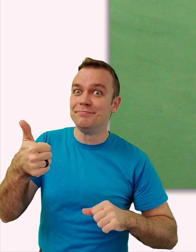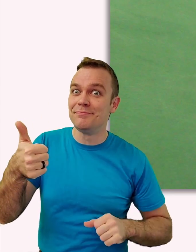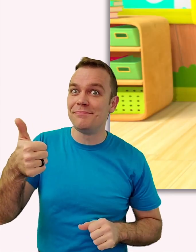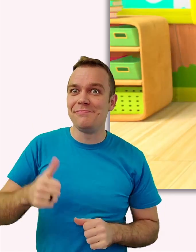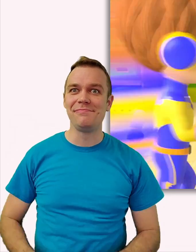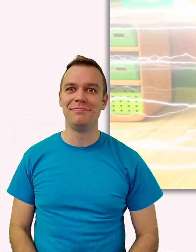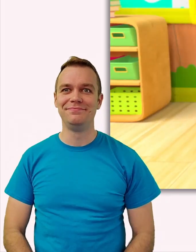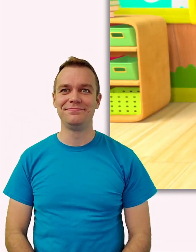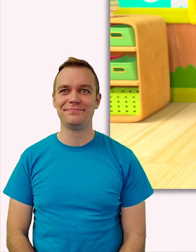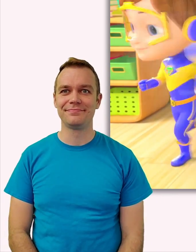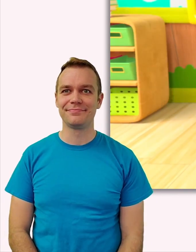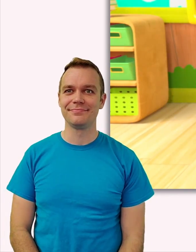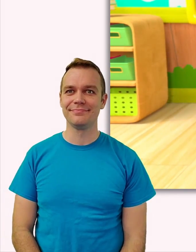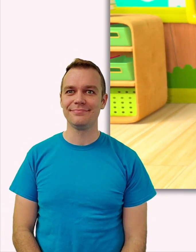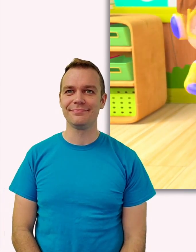Sure!